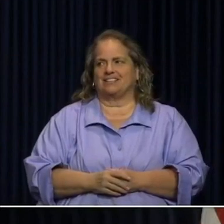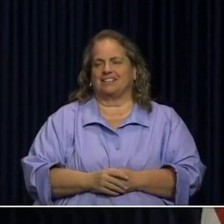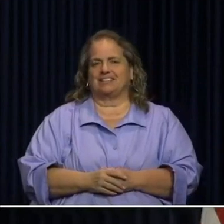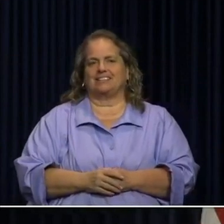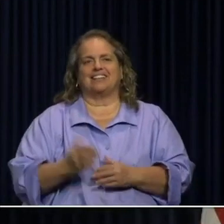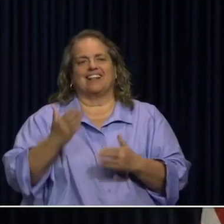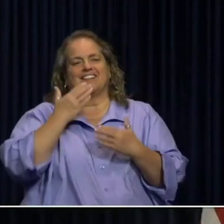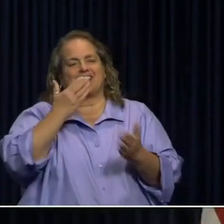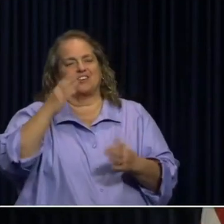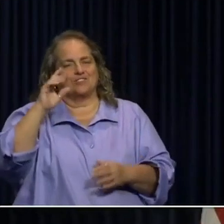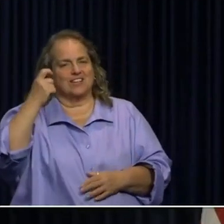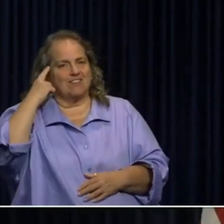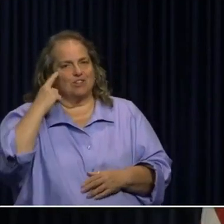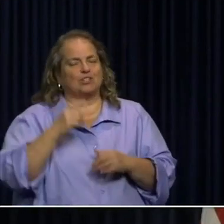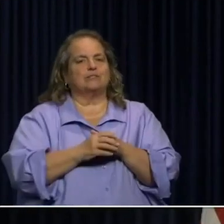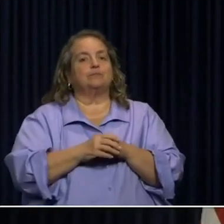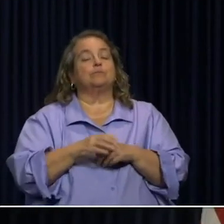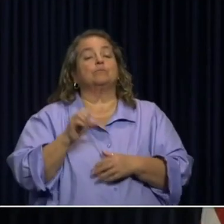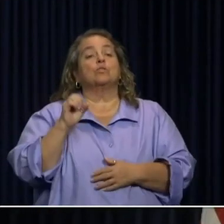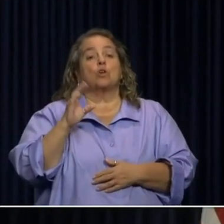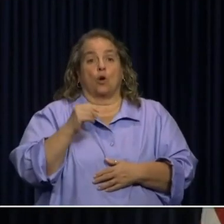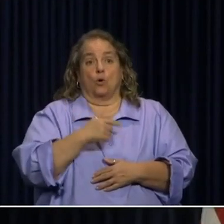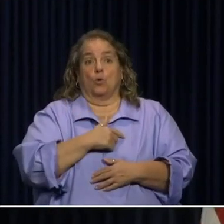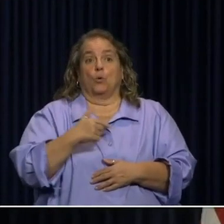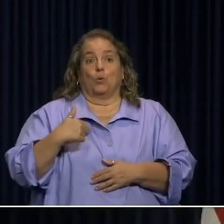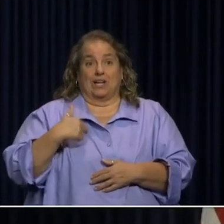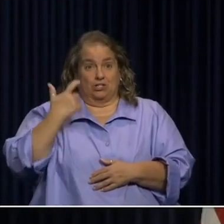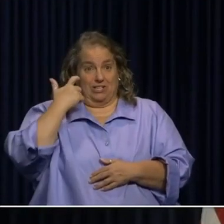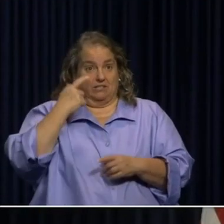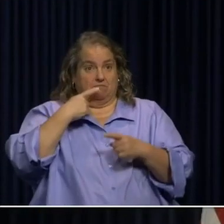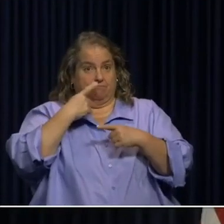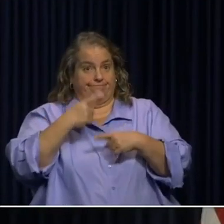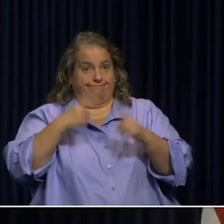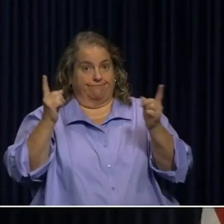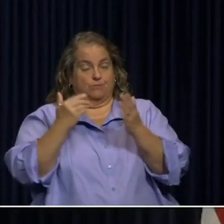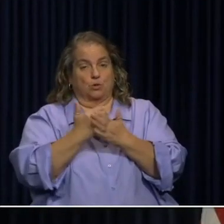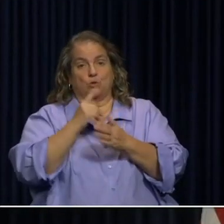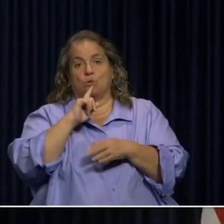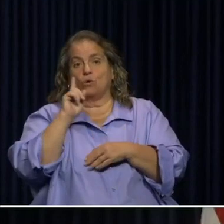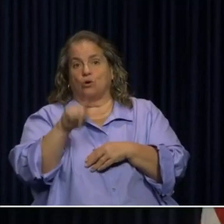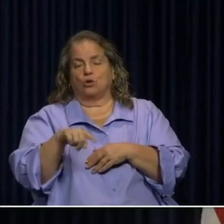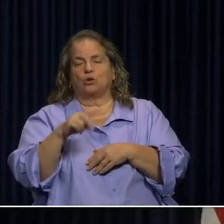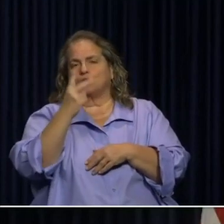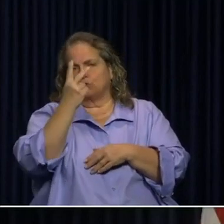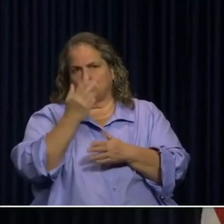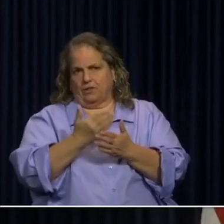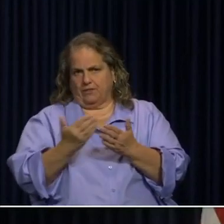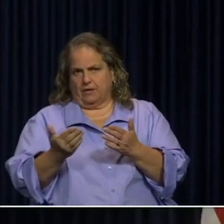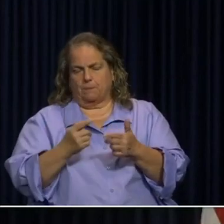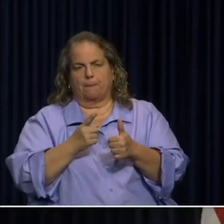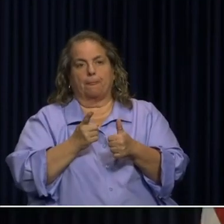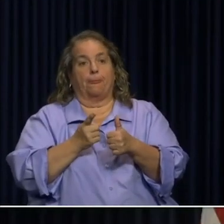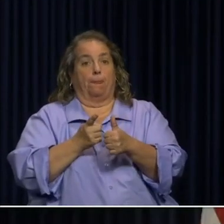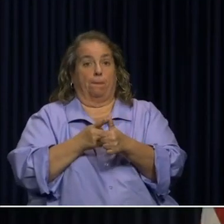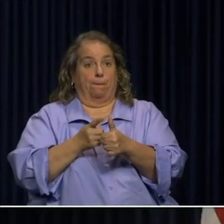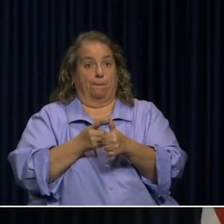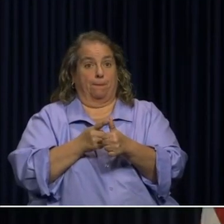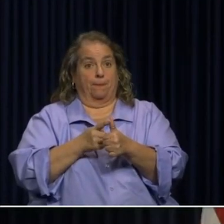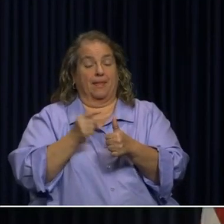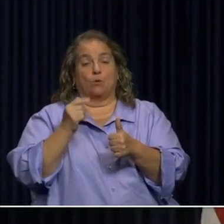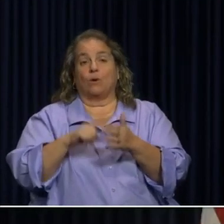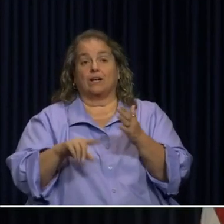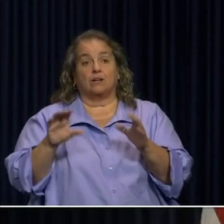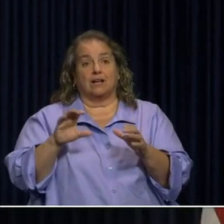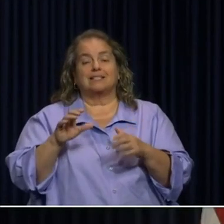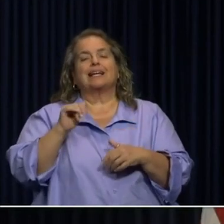Thank you, Governor. So we just issued a new executive order. It does two things. The first thing that it does